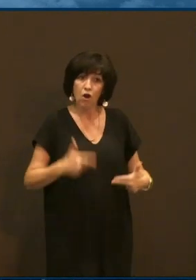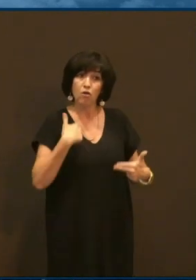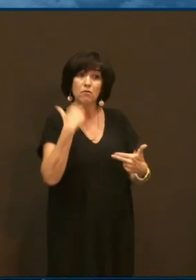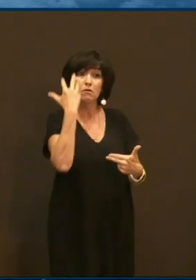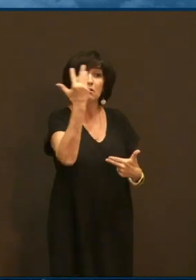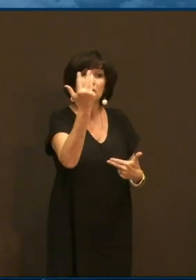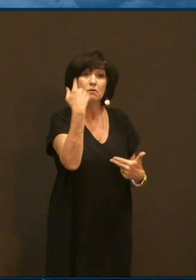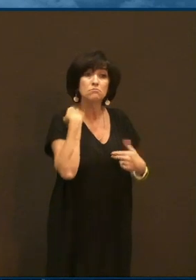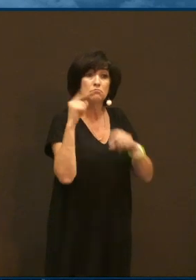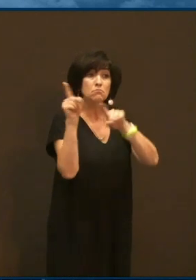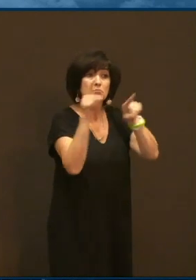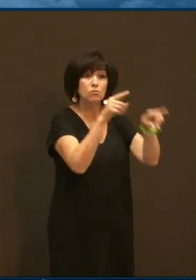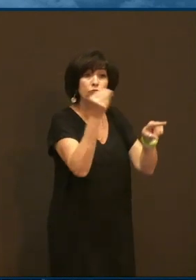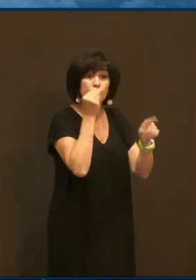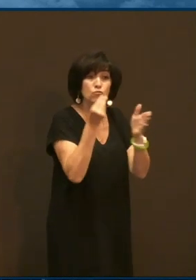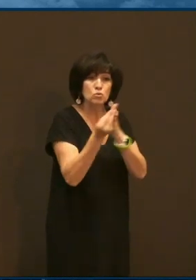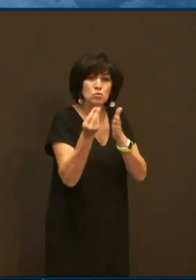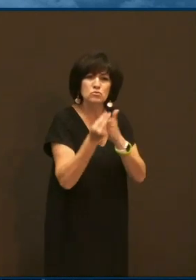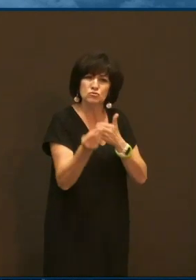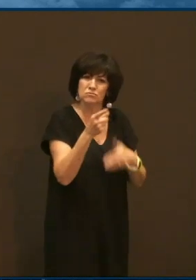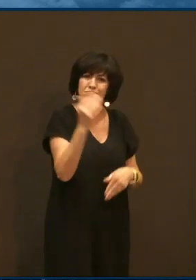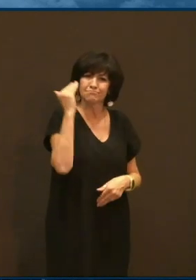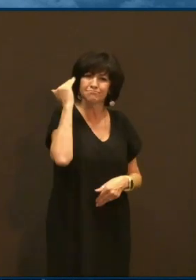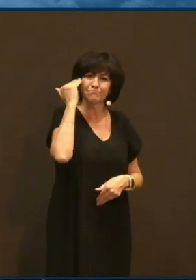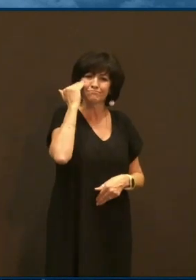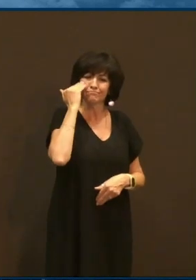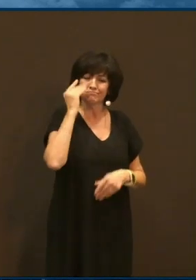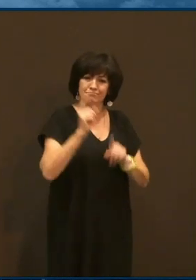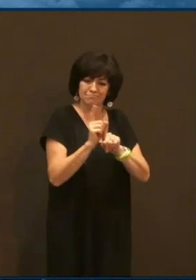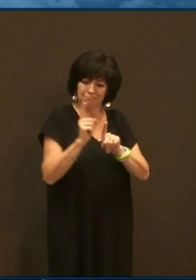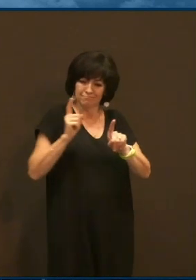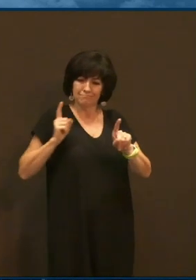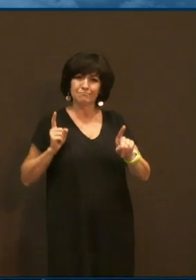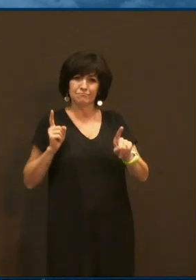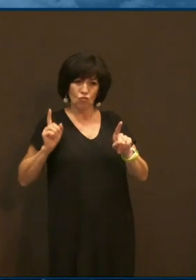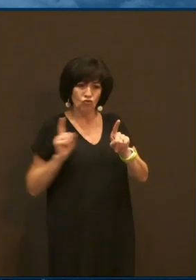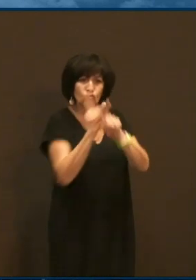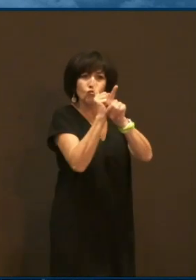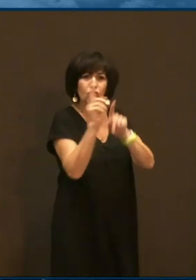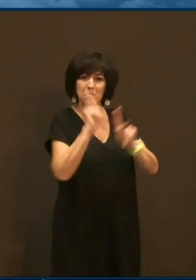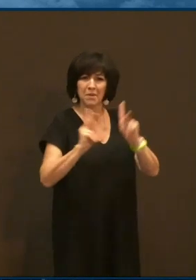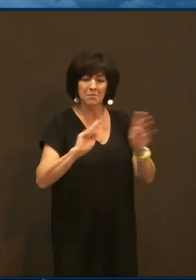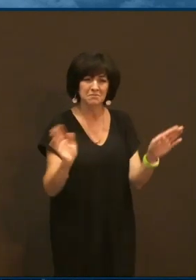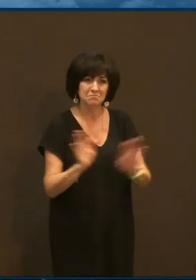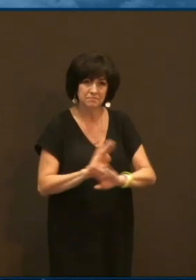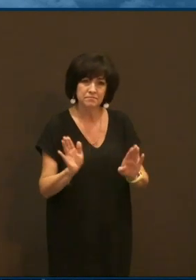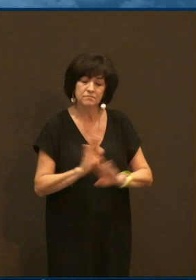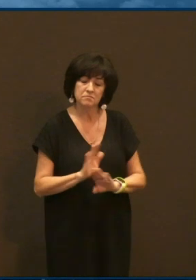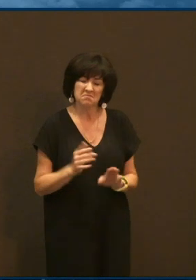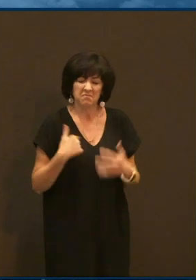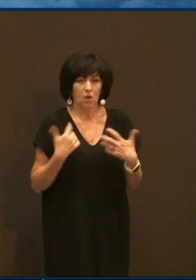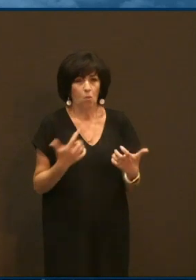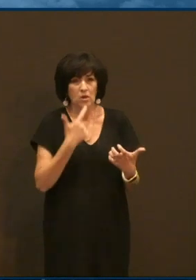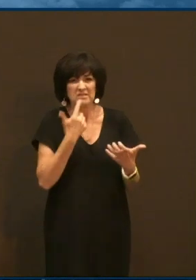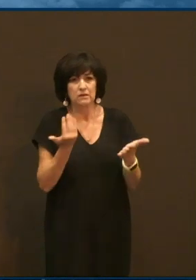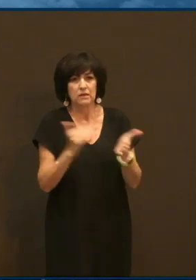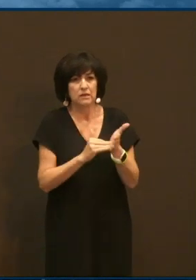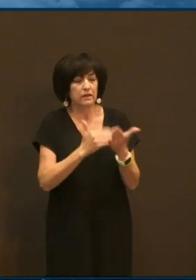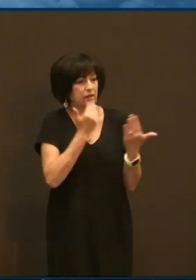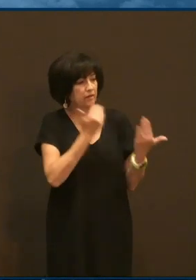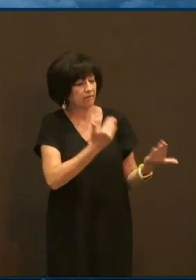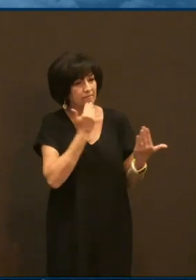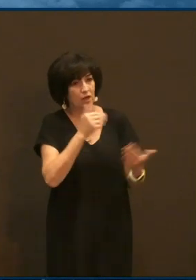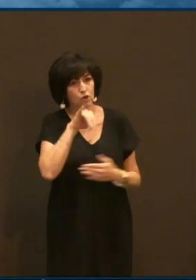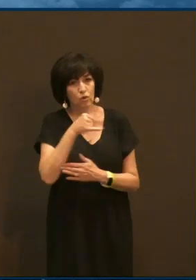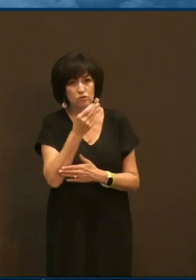whatever the case may be. So again, thank you to you, AJ, and your teams there doing the testing, all our